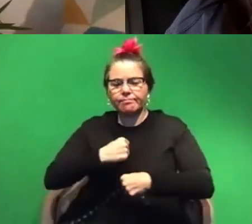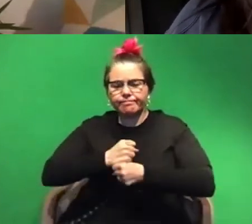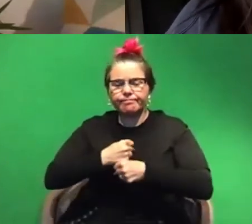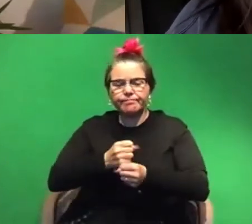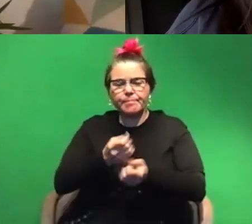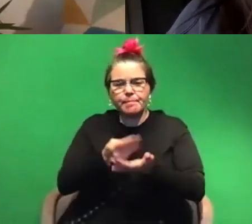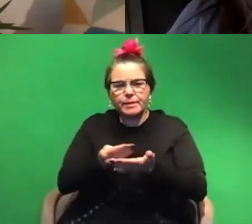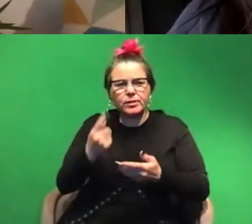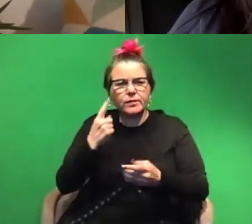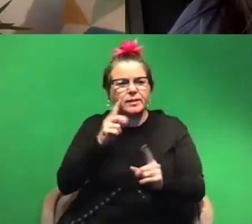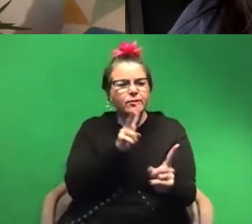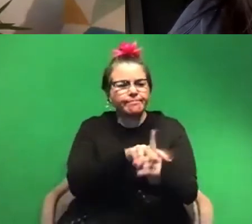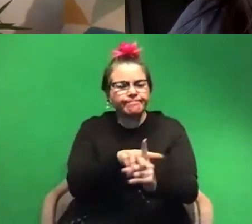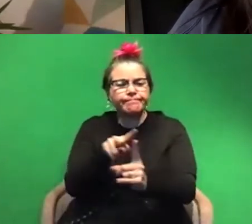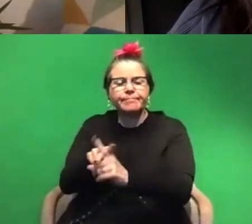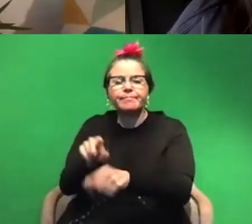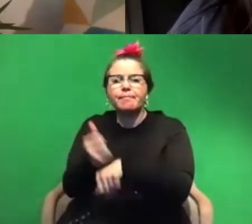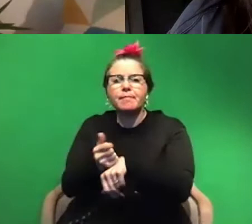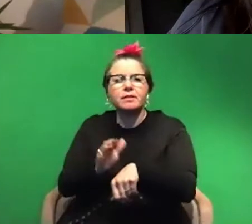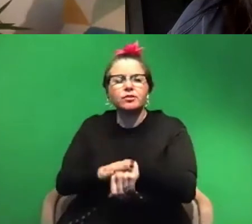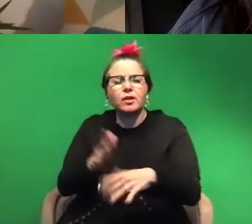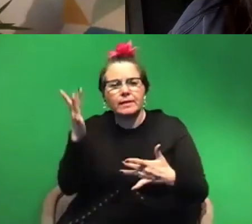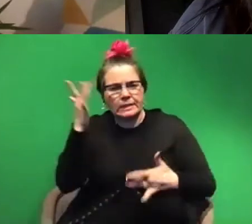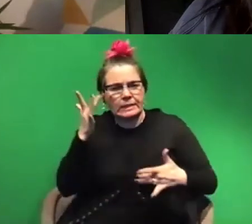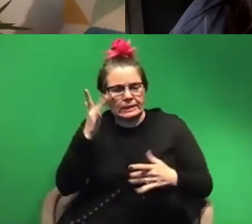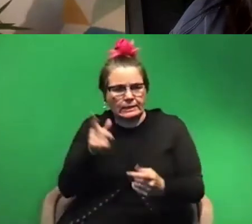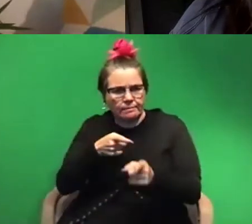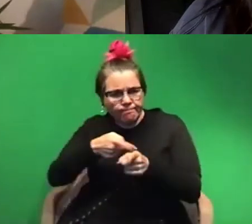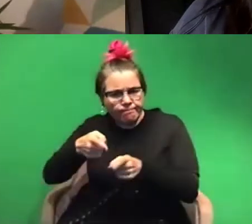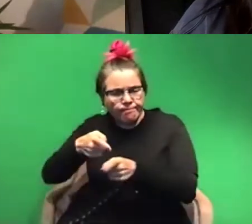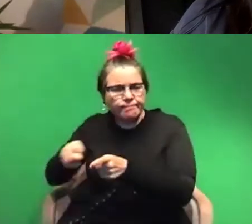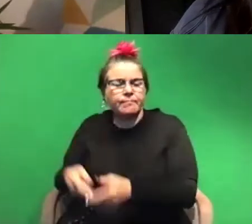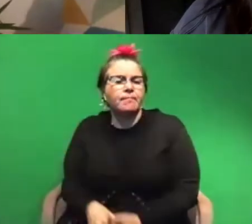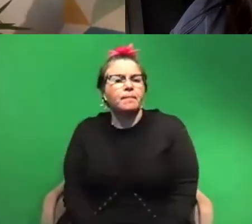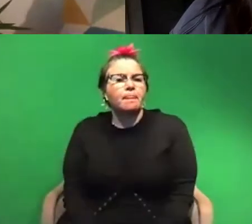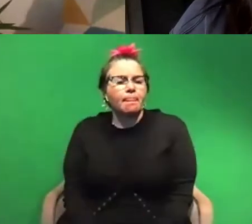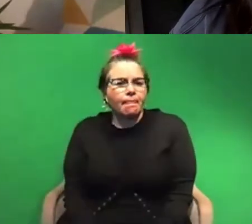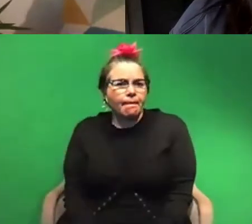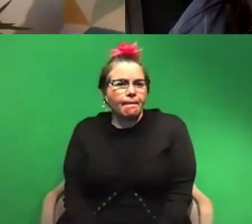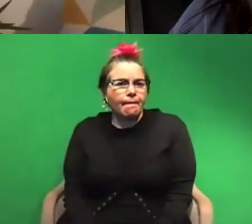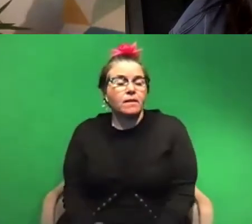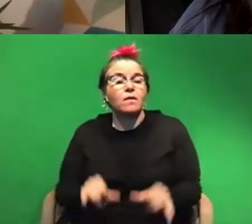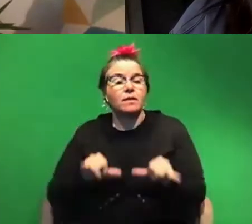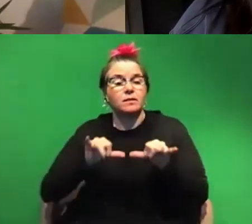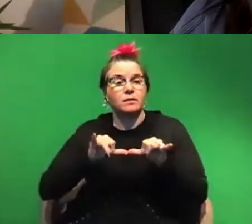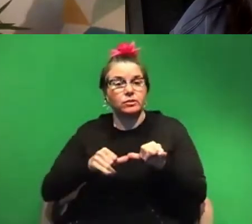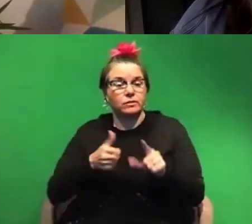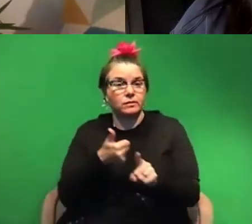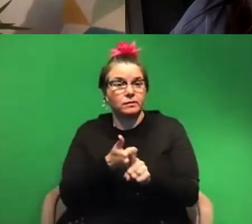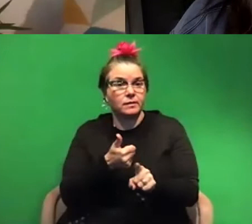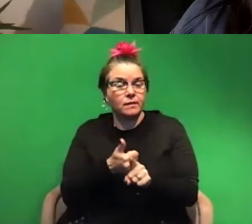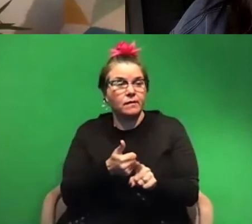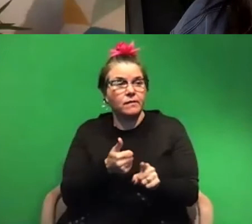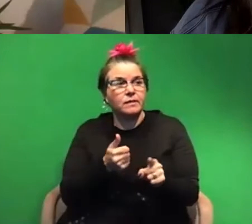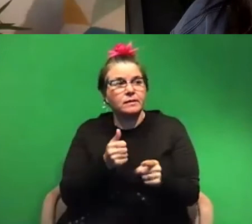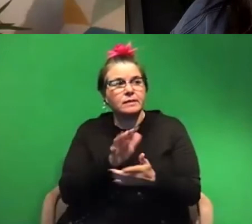different applications based on the disease area. So engineering is essentially